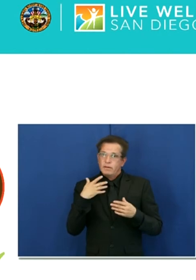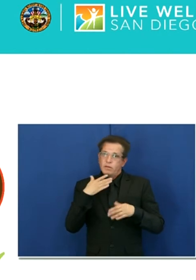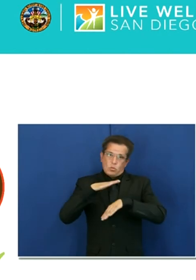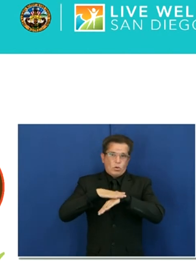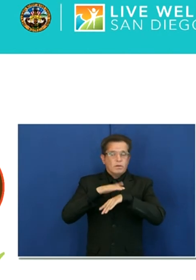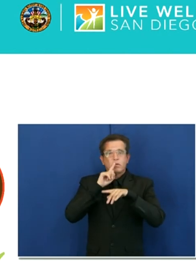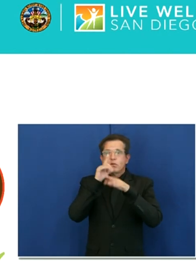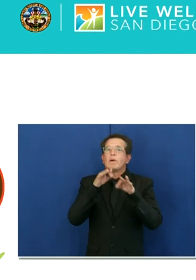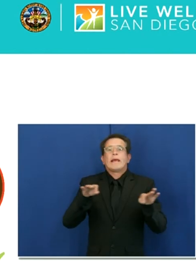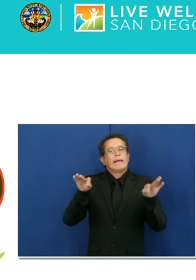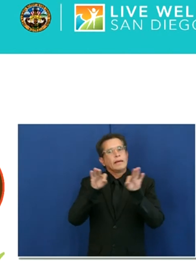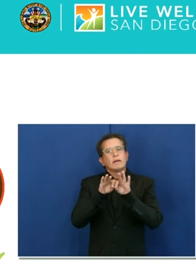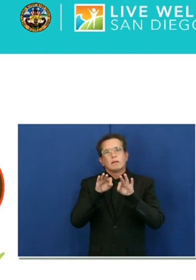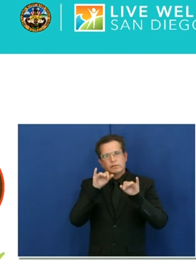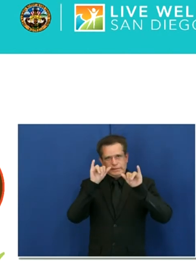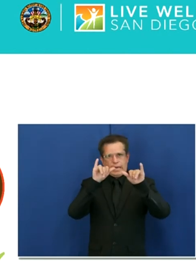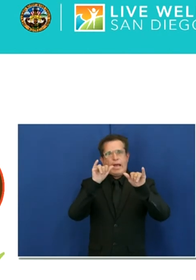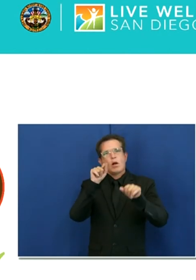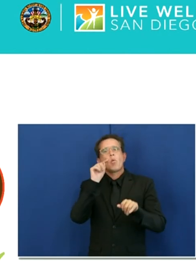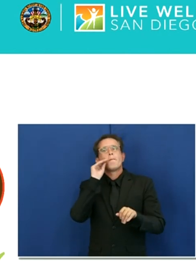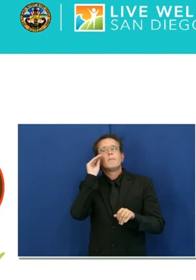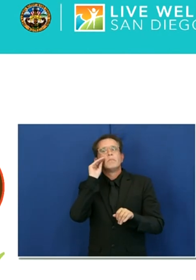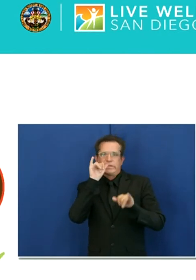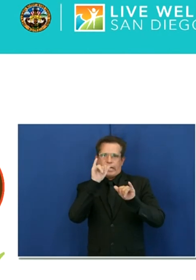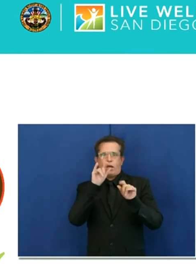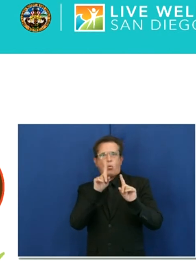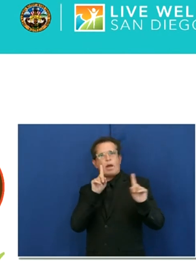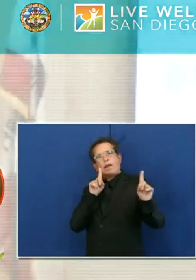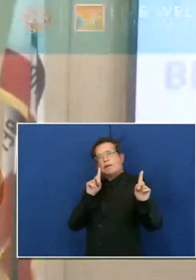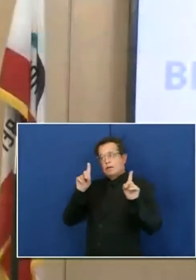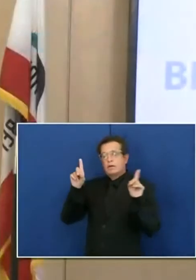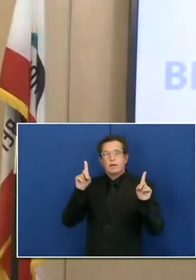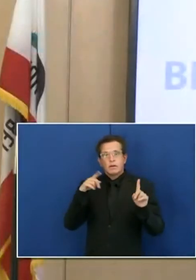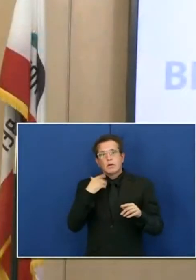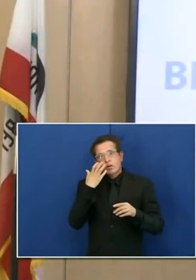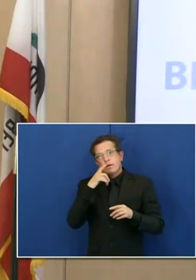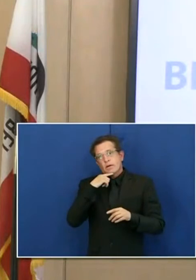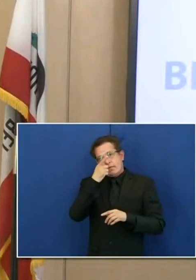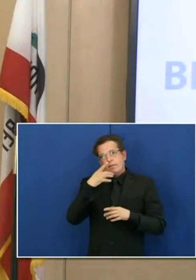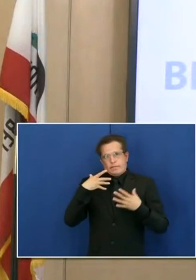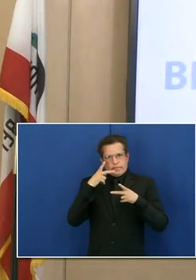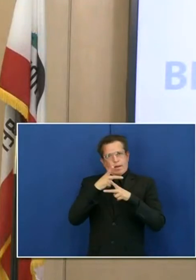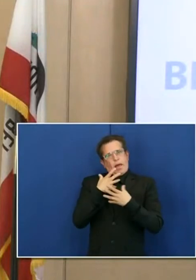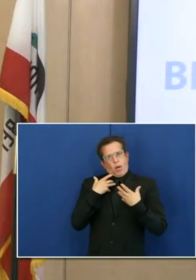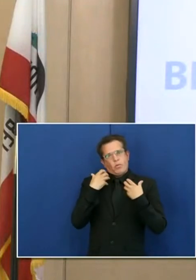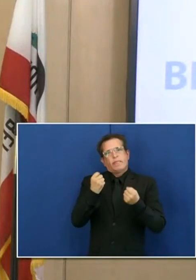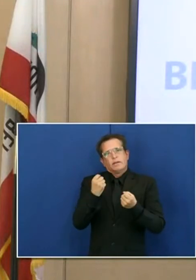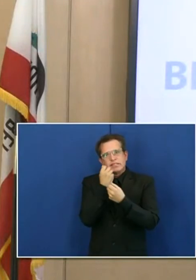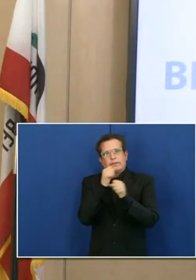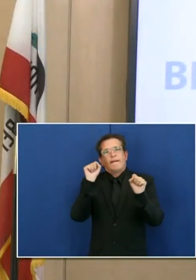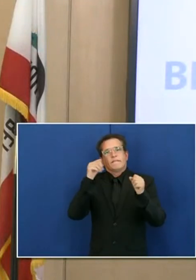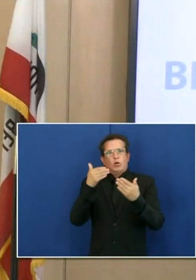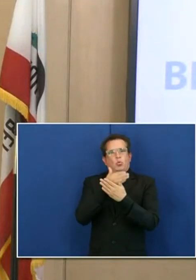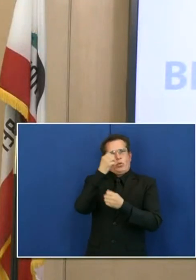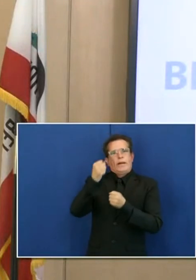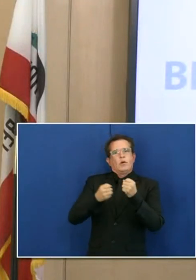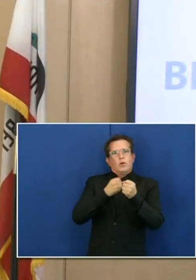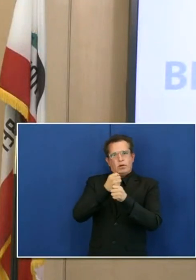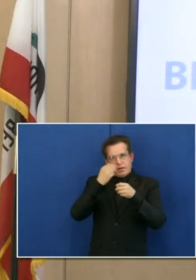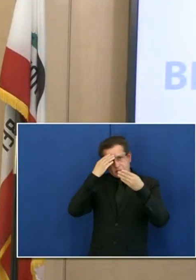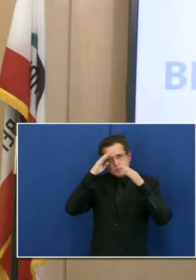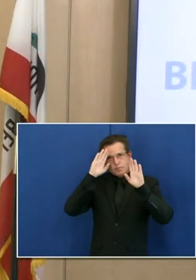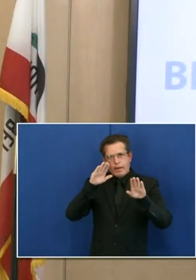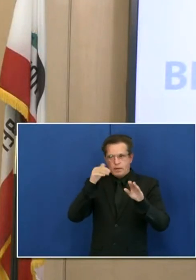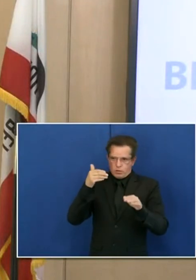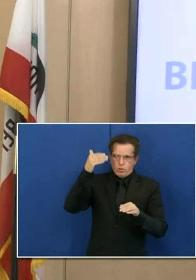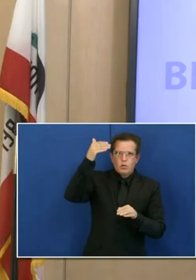is key that people stay at home. I do want to wish everyone a healthy and safe new year, and we expect